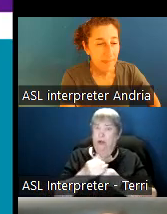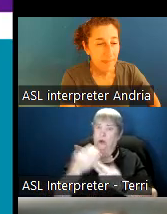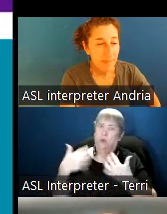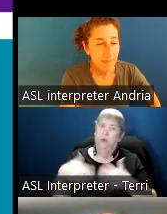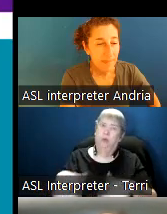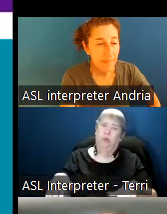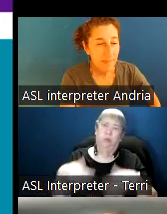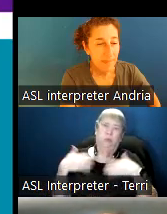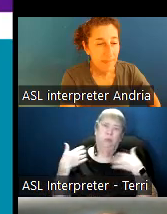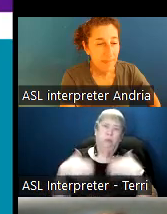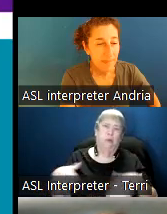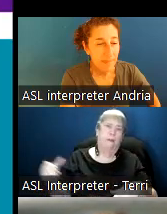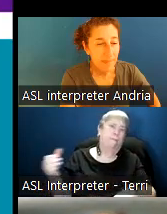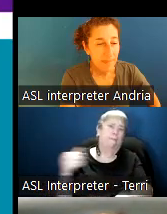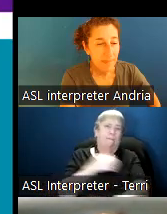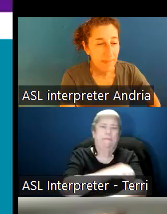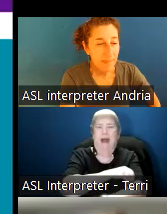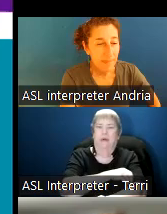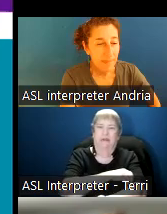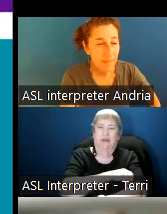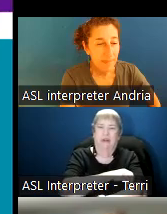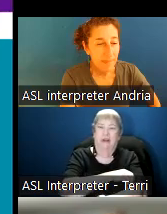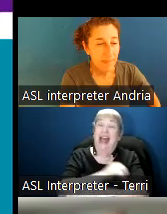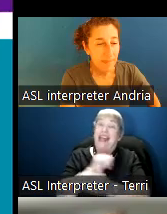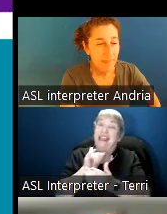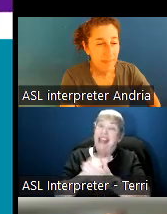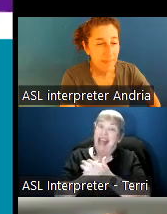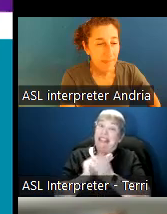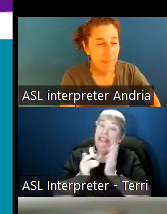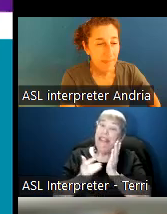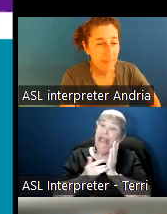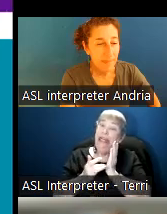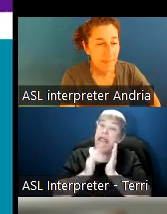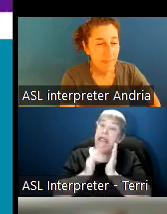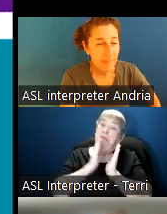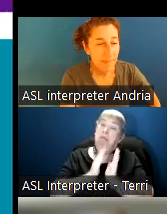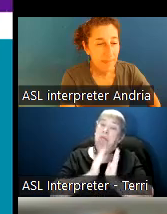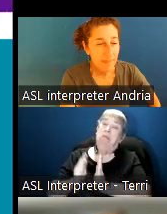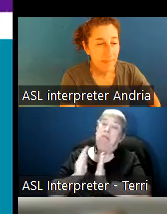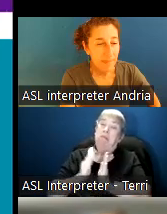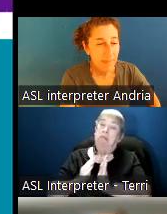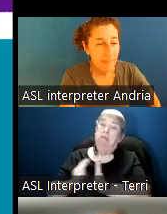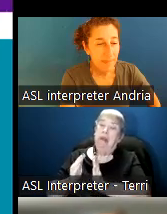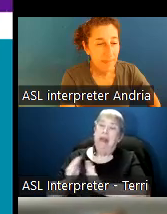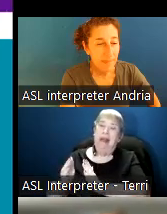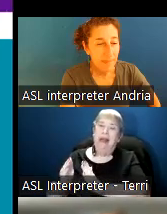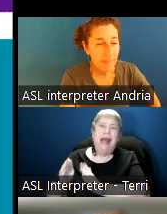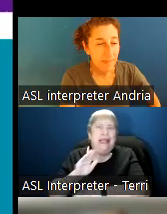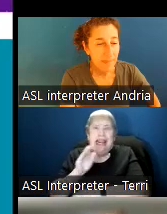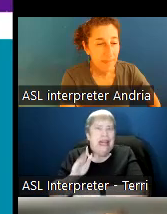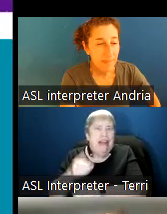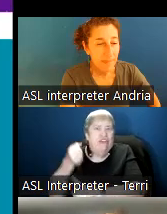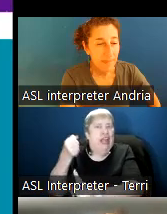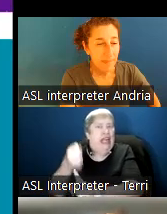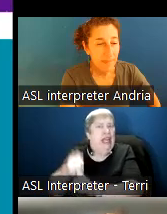very, very much a tactic. And you don't have to hit the person necessarily to